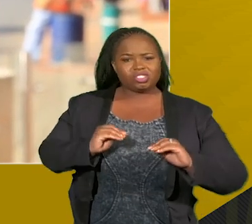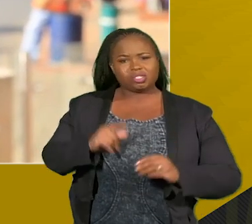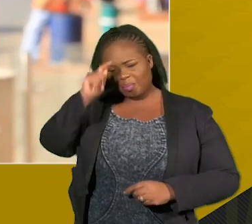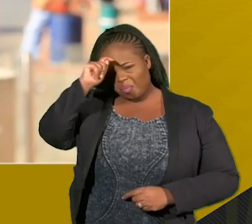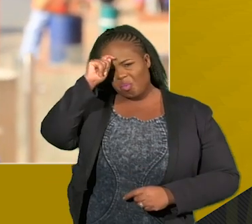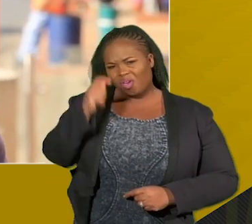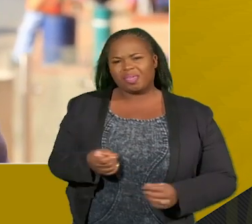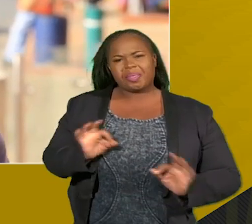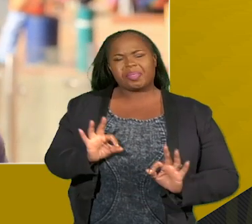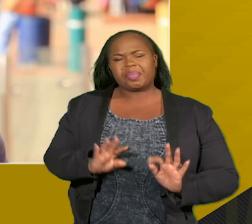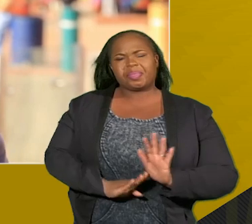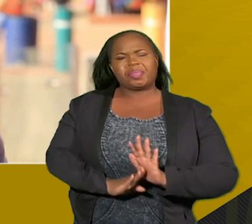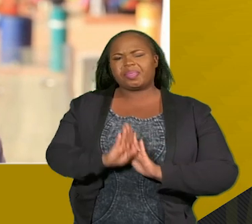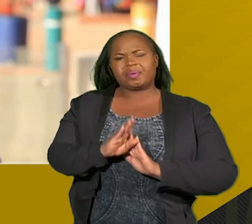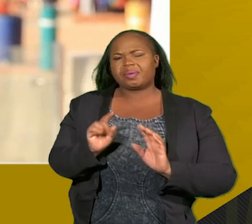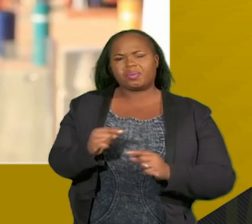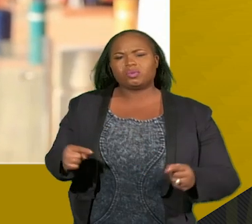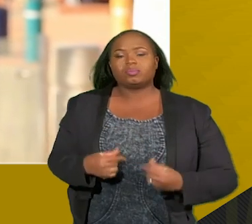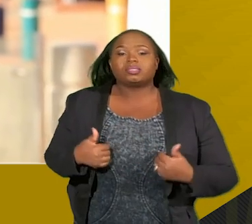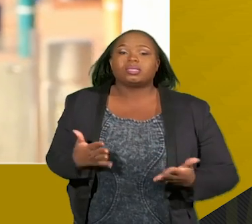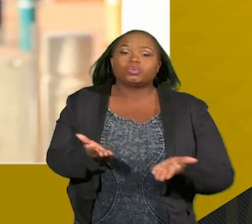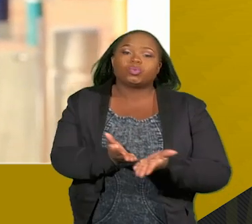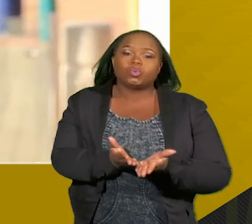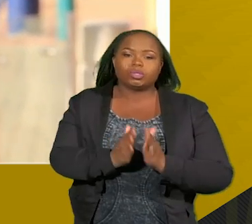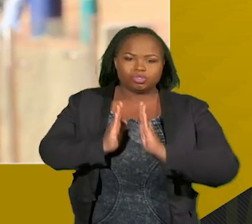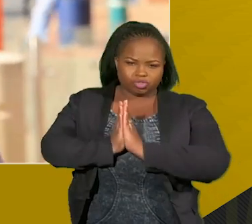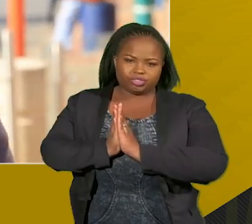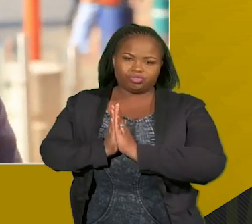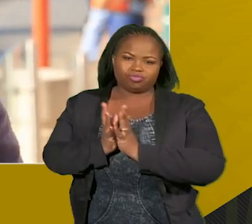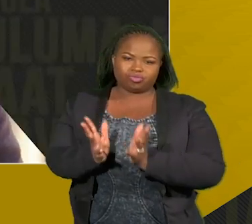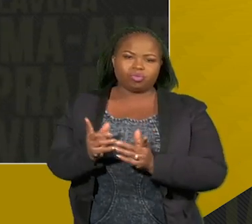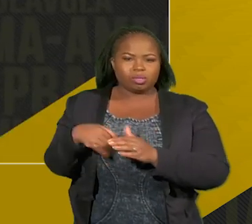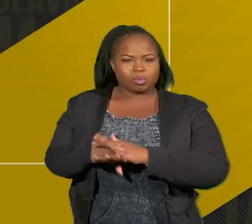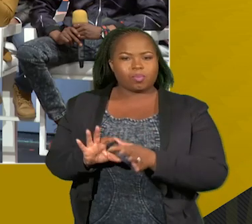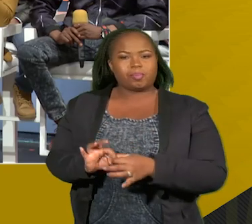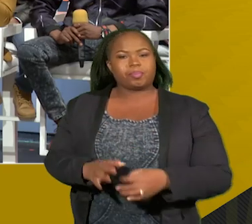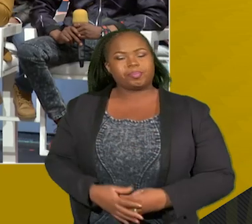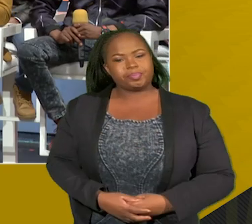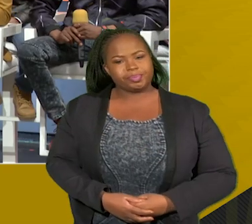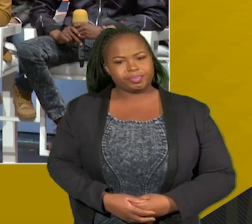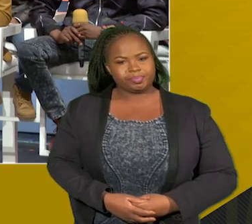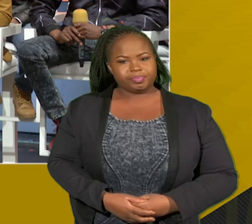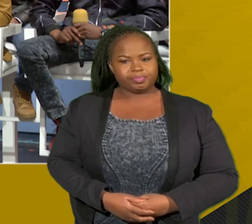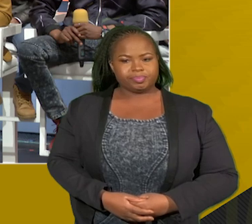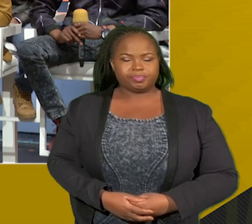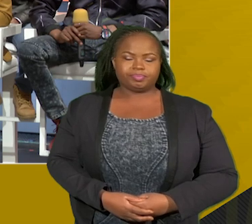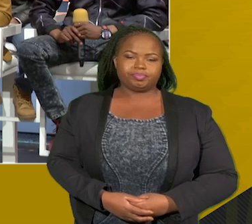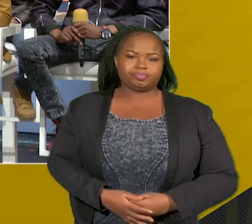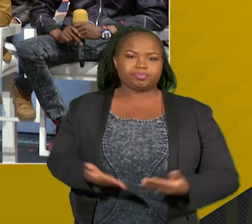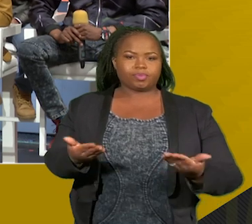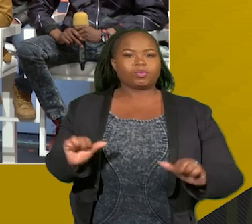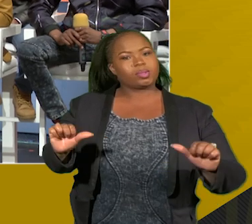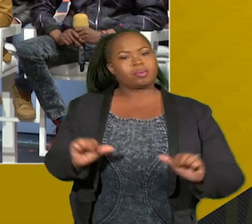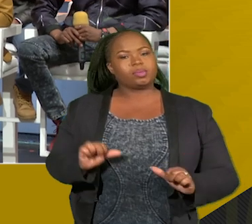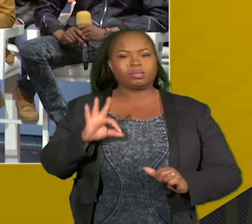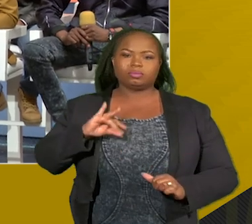banyaneng ha ona ntho e tla loka. So ba tlameha go qalwe dikolong go qalwe dikerekeng le ka malapeng. Welcome back to